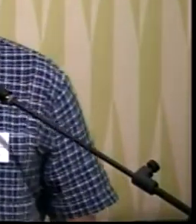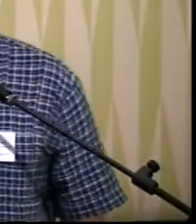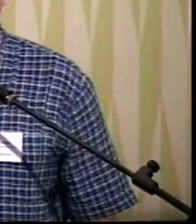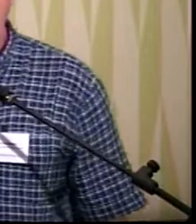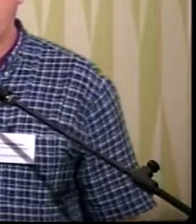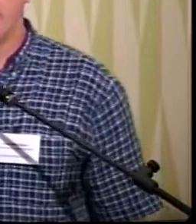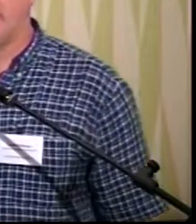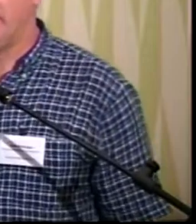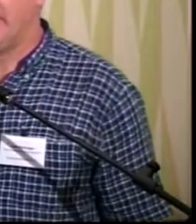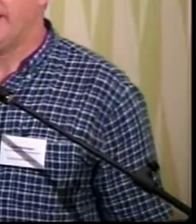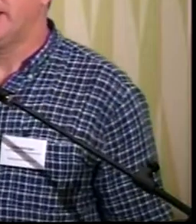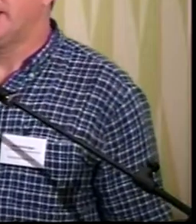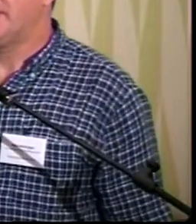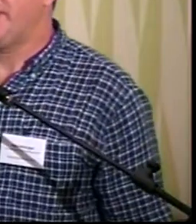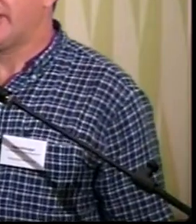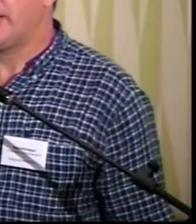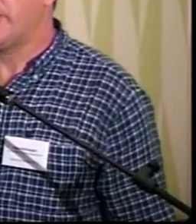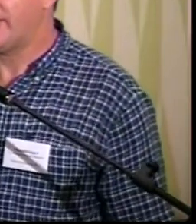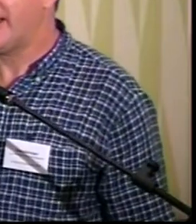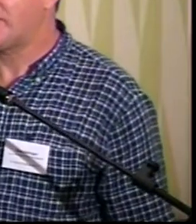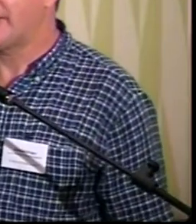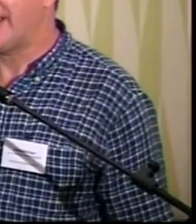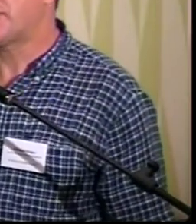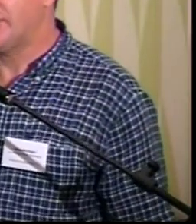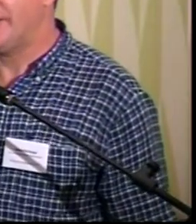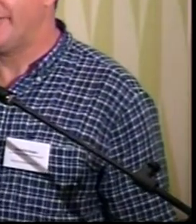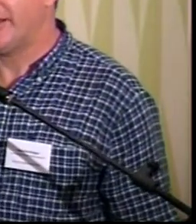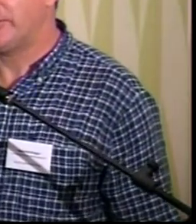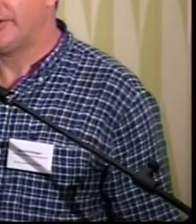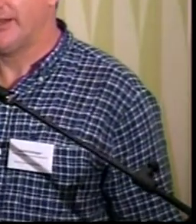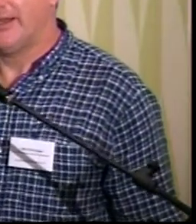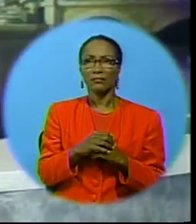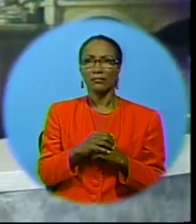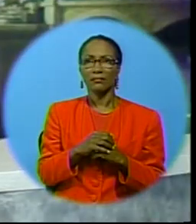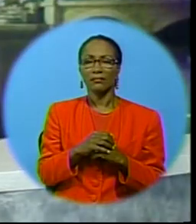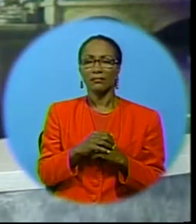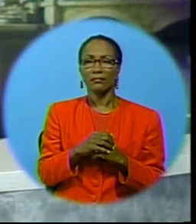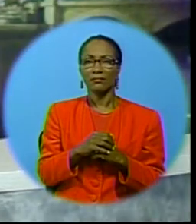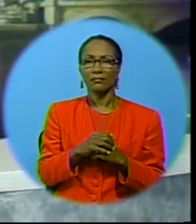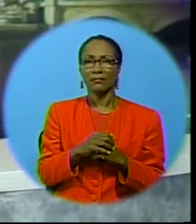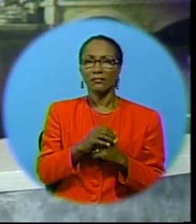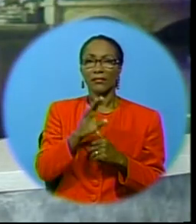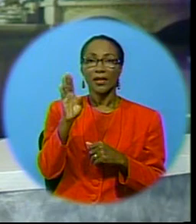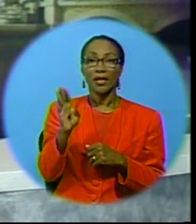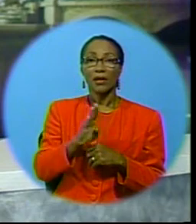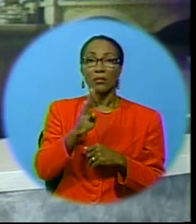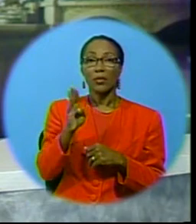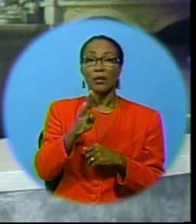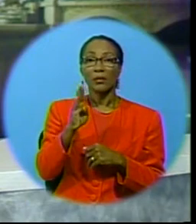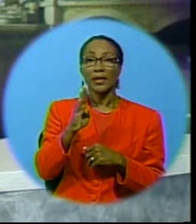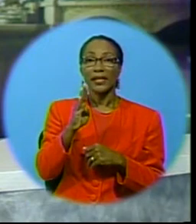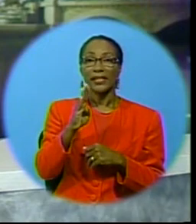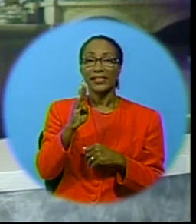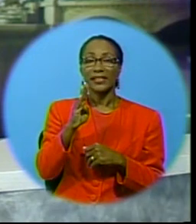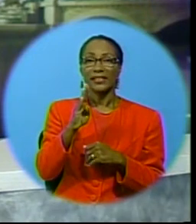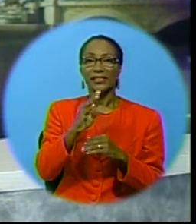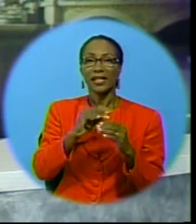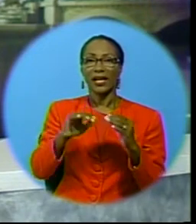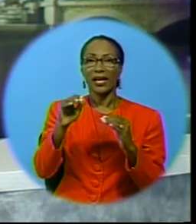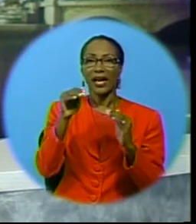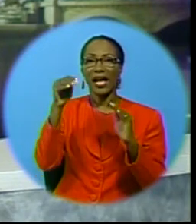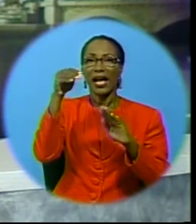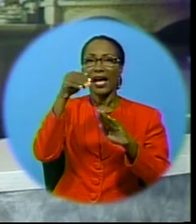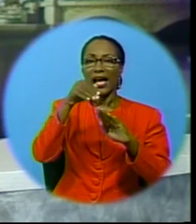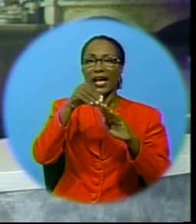with some advisors with IDB to figure out whether natural gas could be available. Well, Barbadians top the list of Super